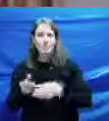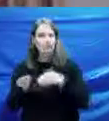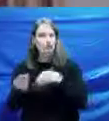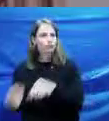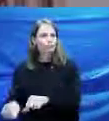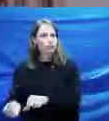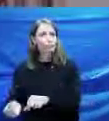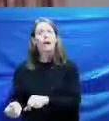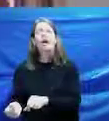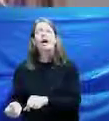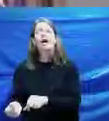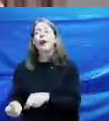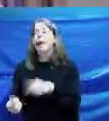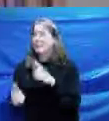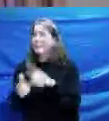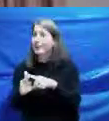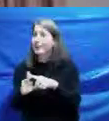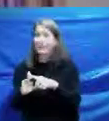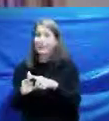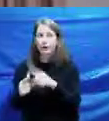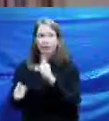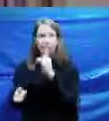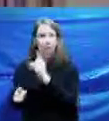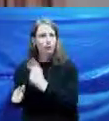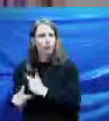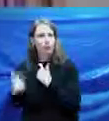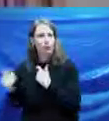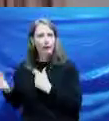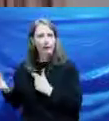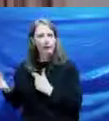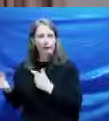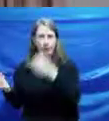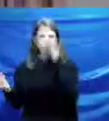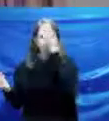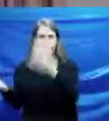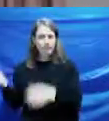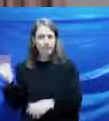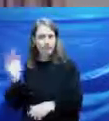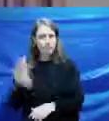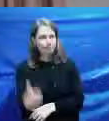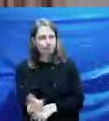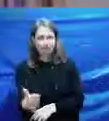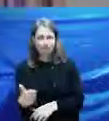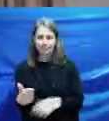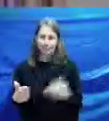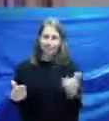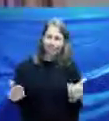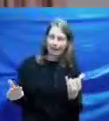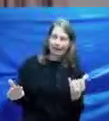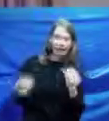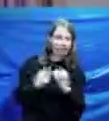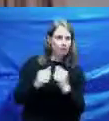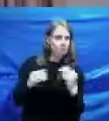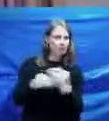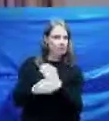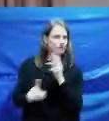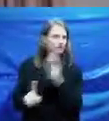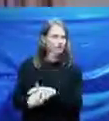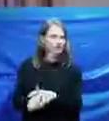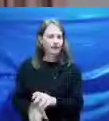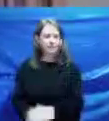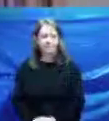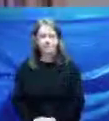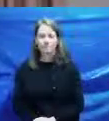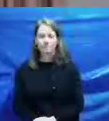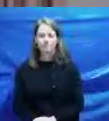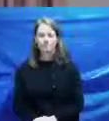know, a real life concept, and they can start applying their math to that. So some pictures now, a little bit of conversation about